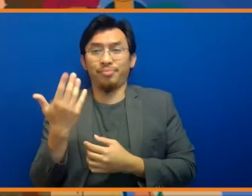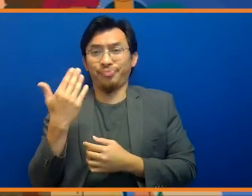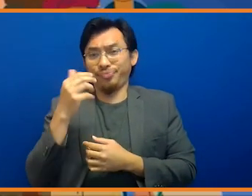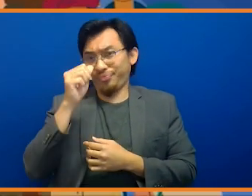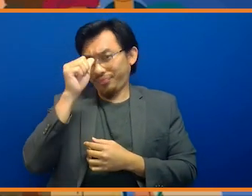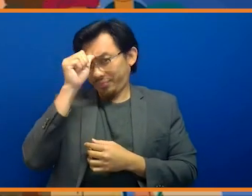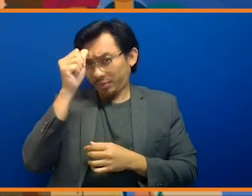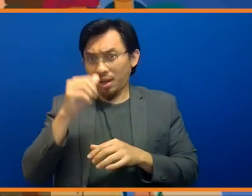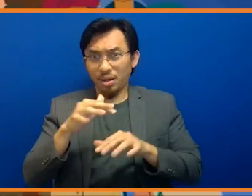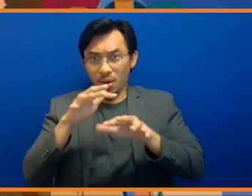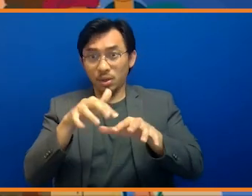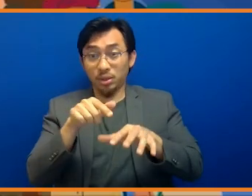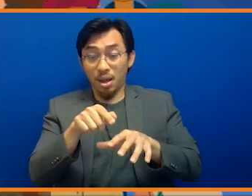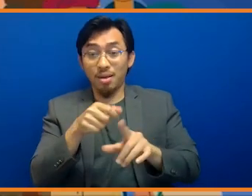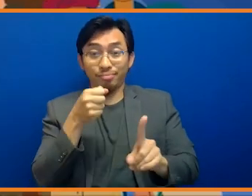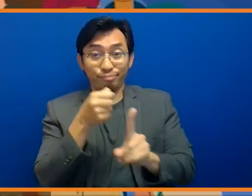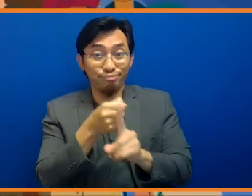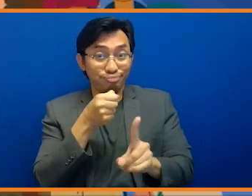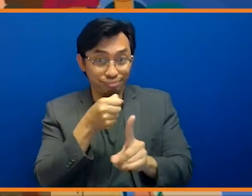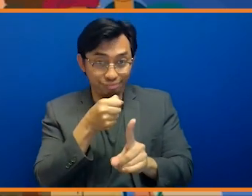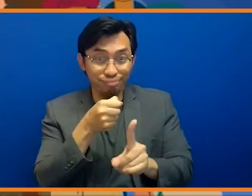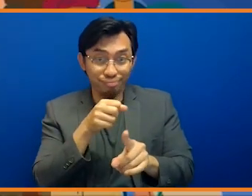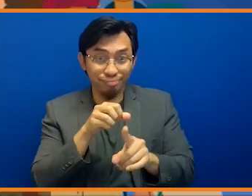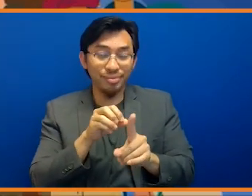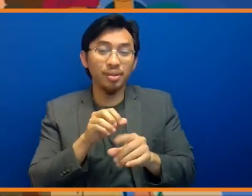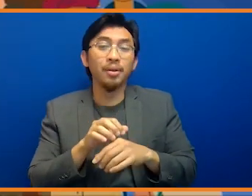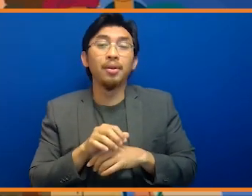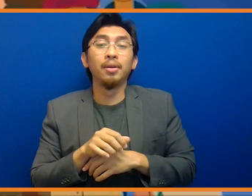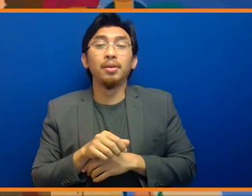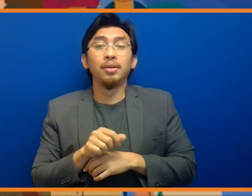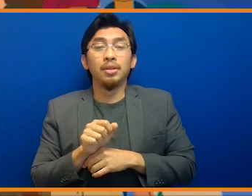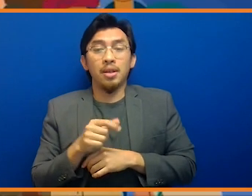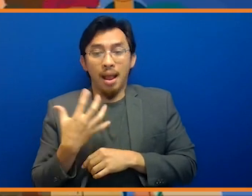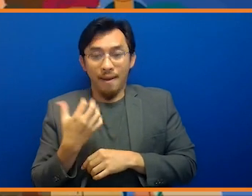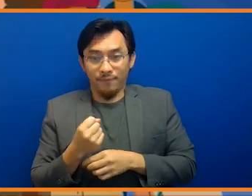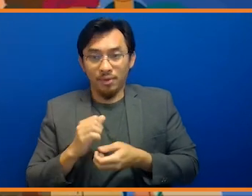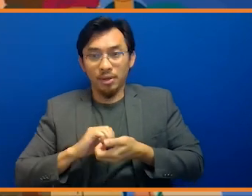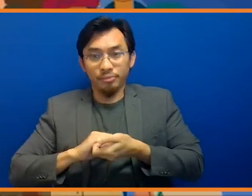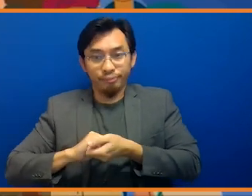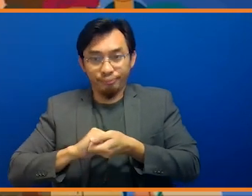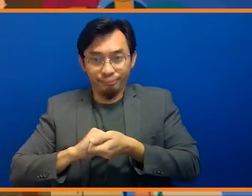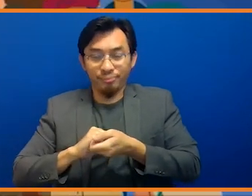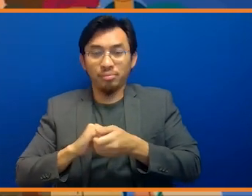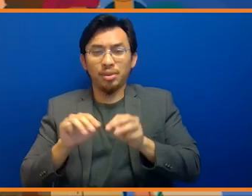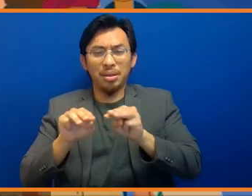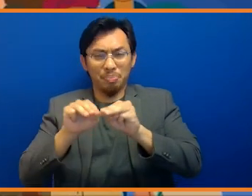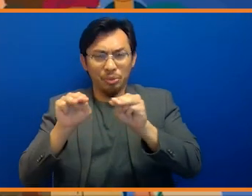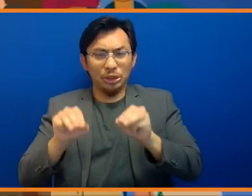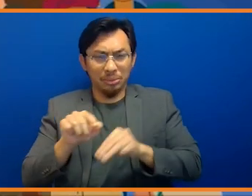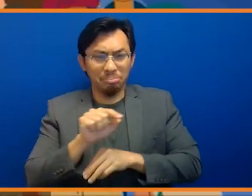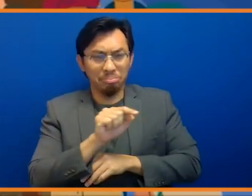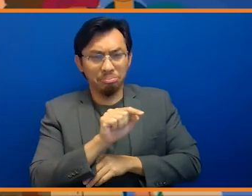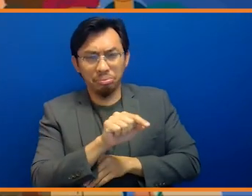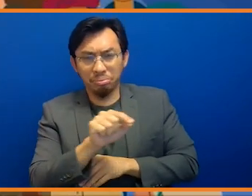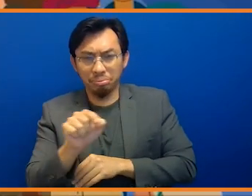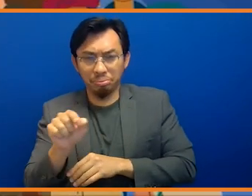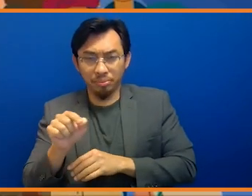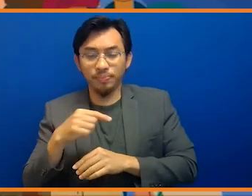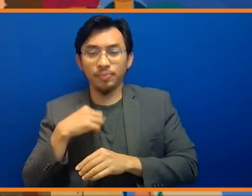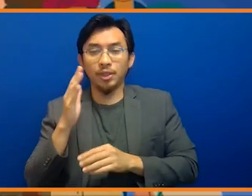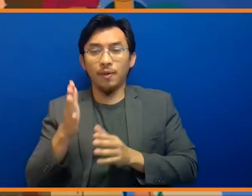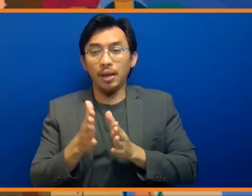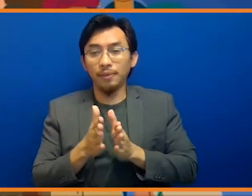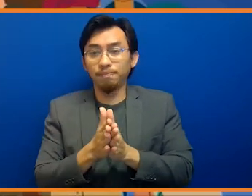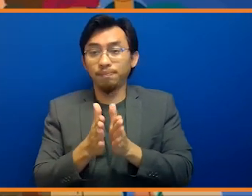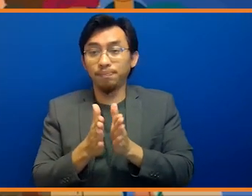Ocean tsunami, which is affected. I think we have collaboration, yeah, among the museum. So I will explain